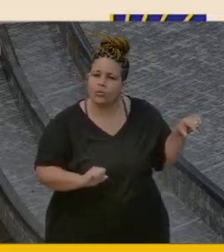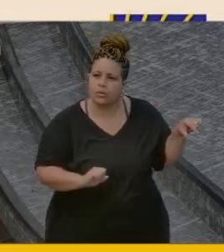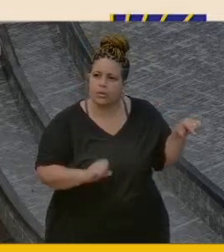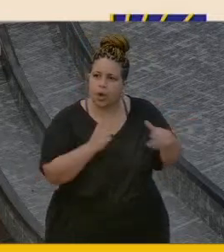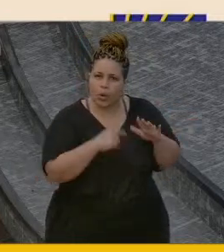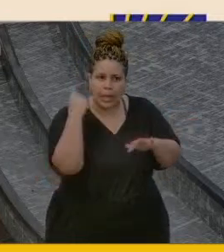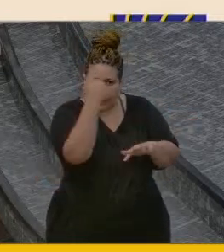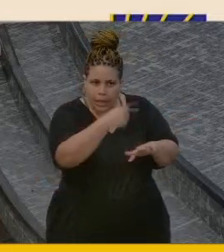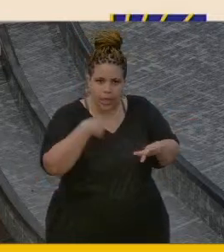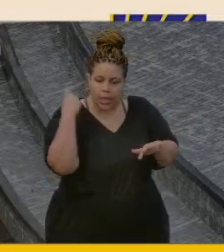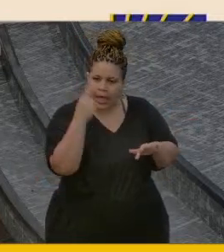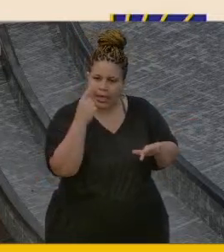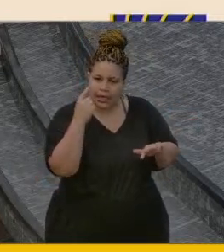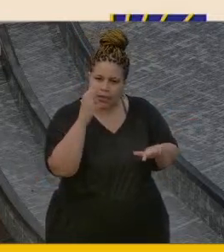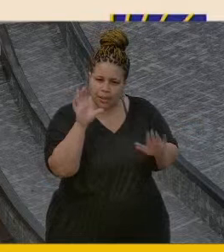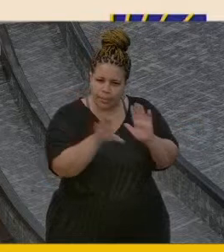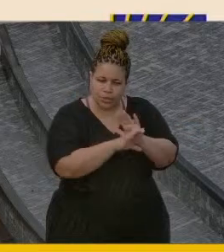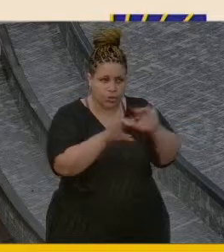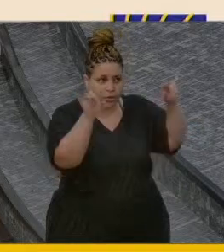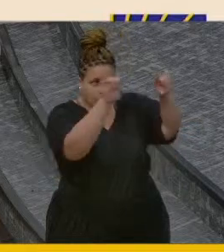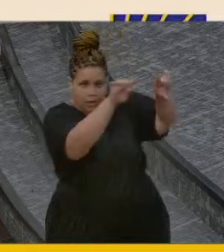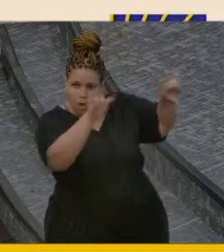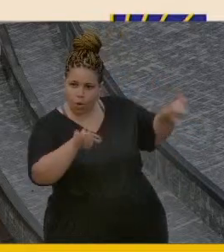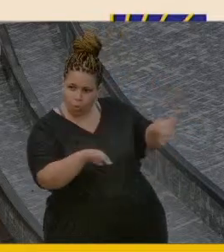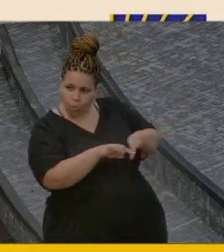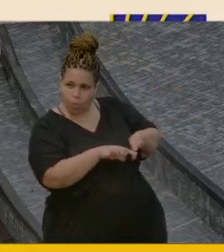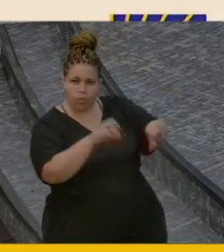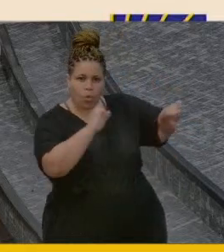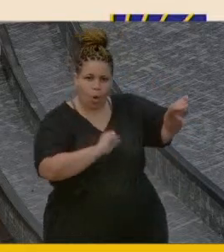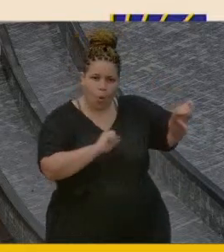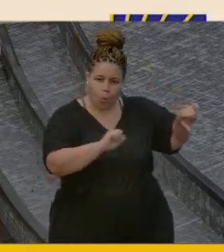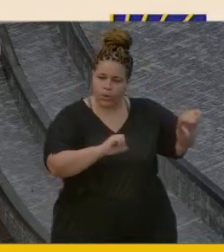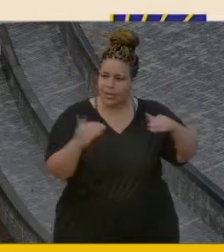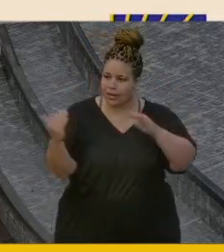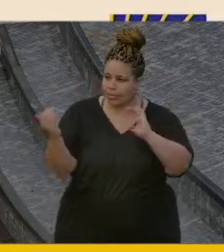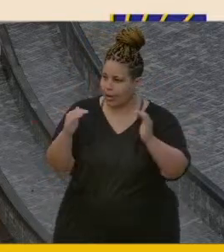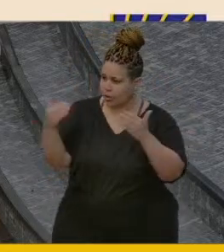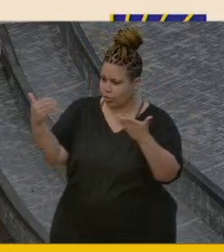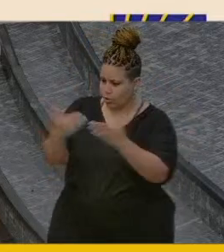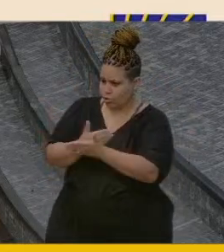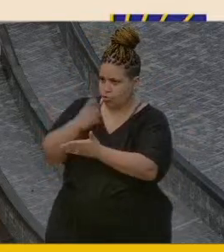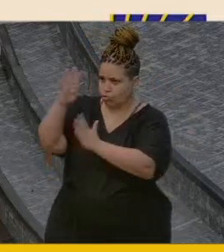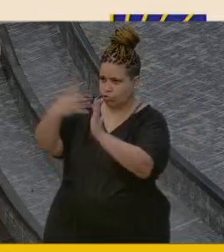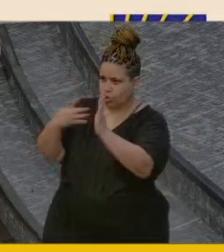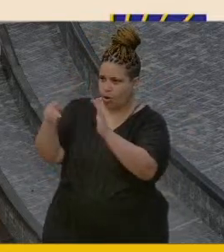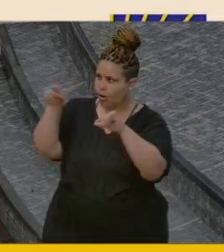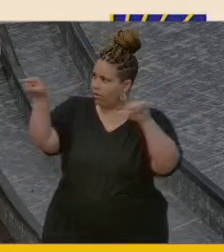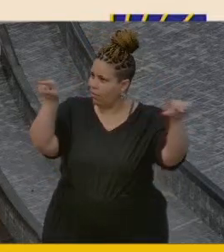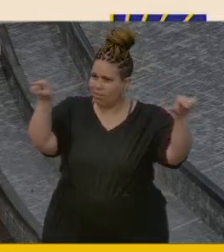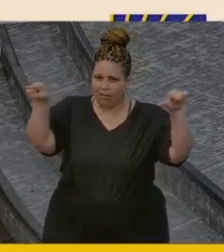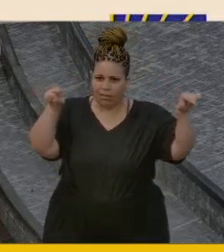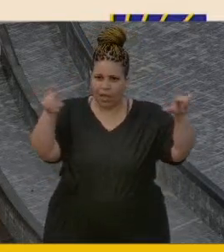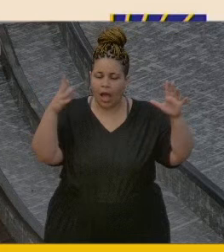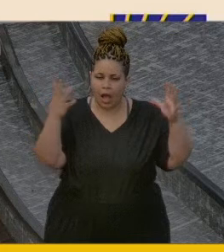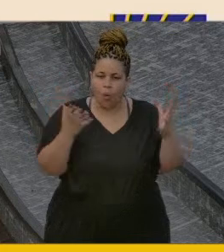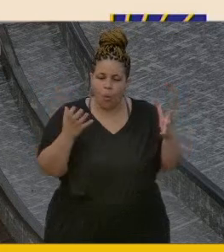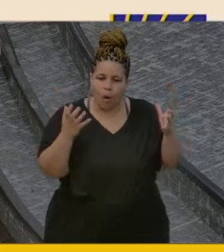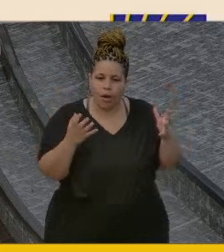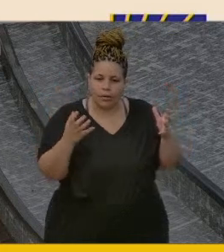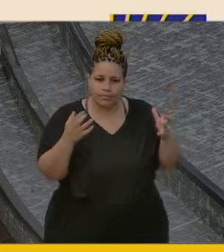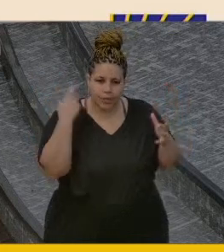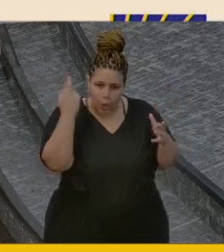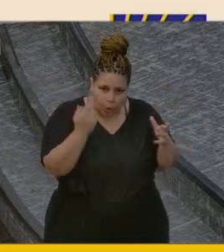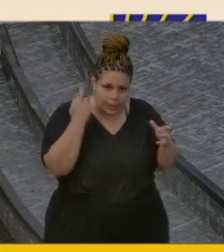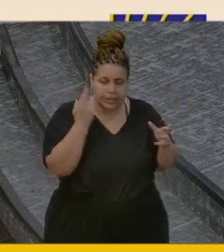like when plotted for the old salaries and now with the new salary chart? I'd actually really like an explanation of more of